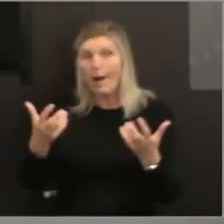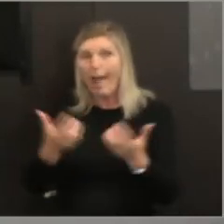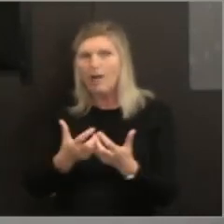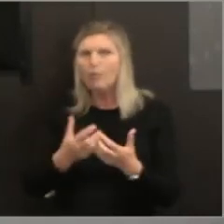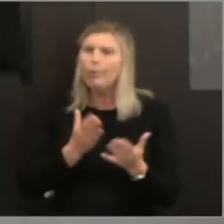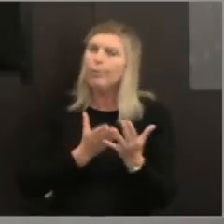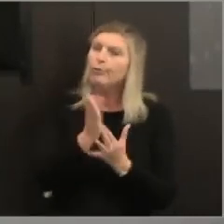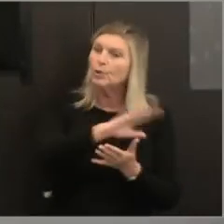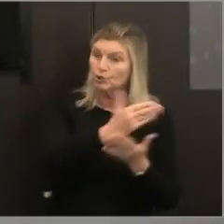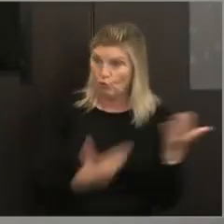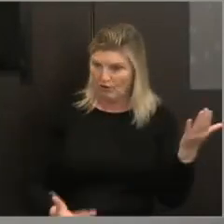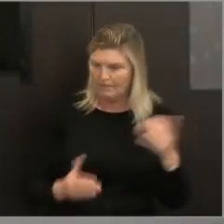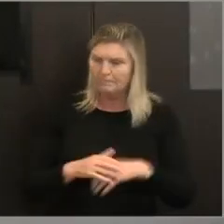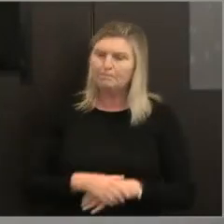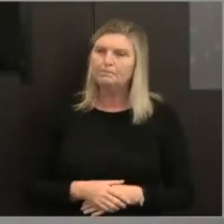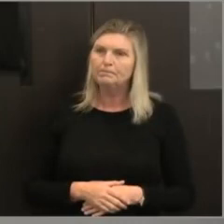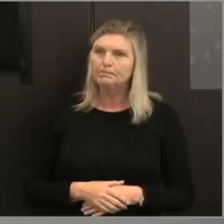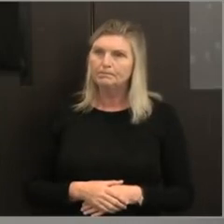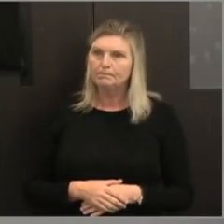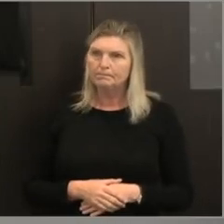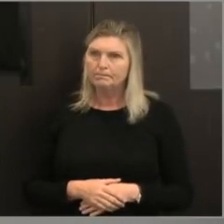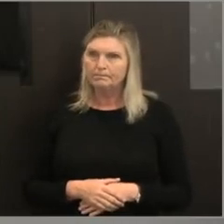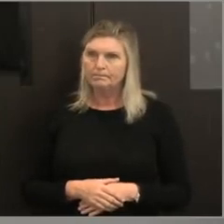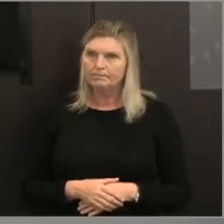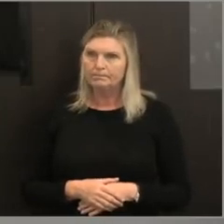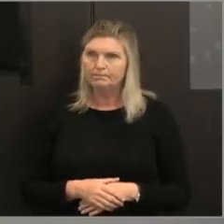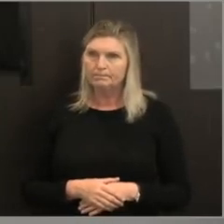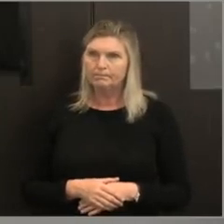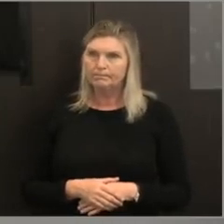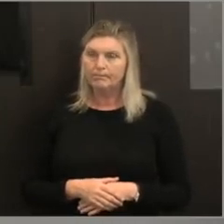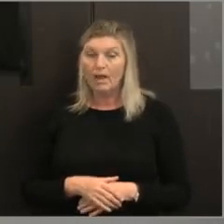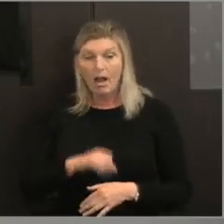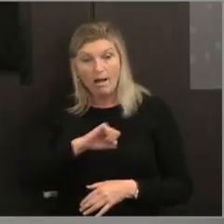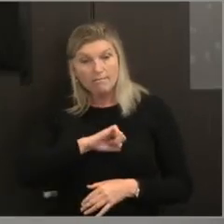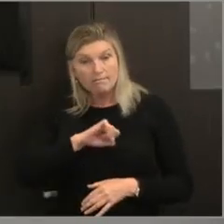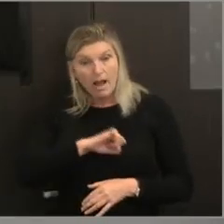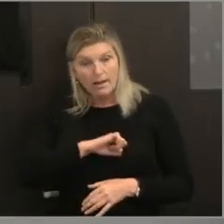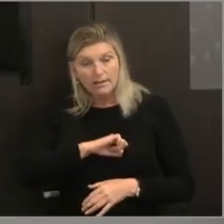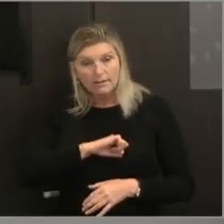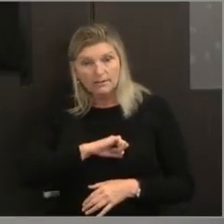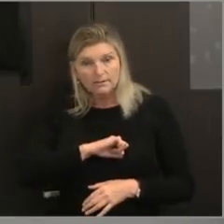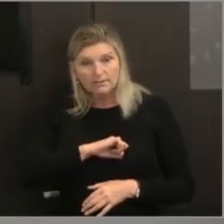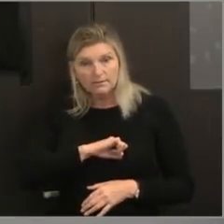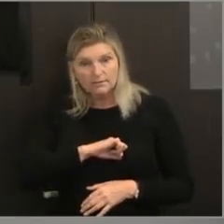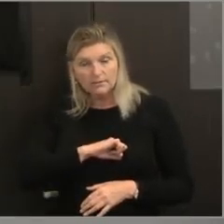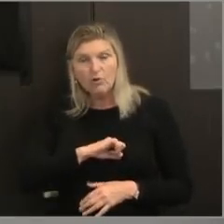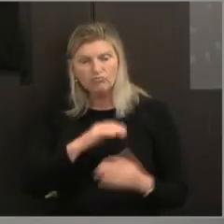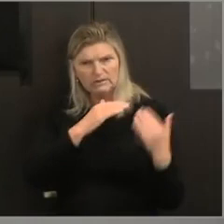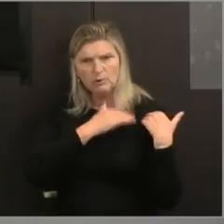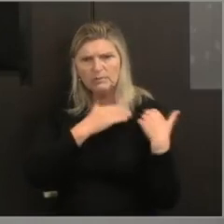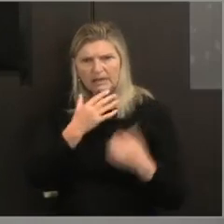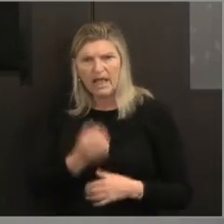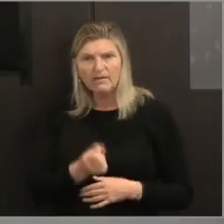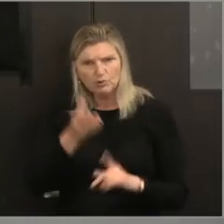analogy. For just as part of the responsibility of mana was to recognise relationships with